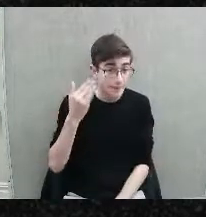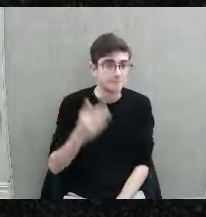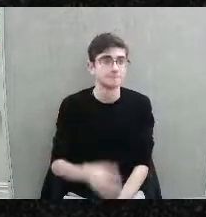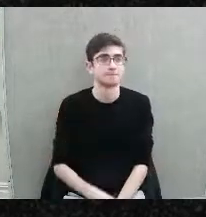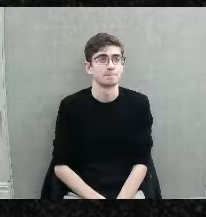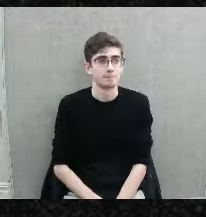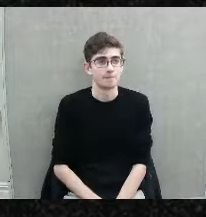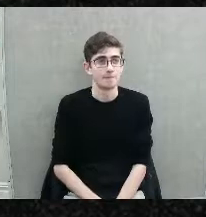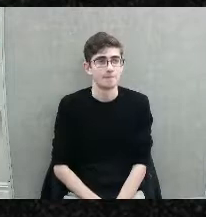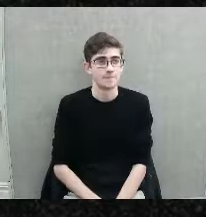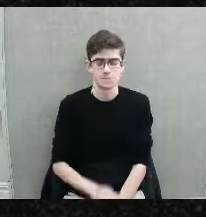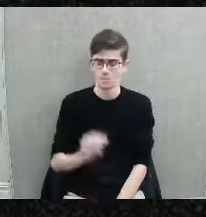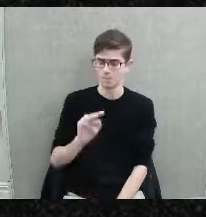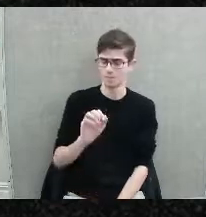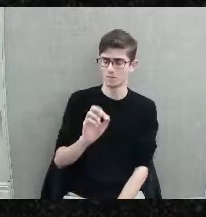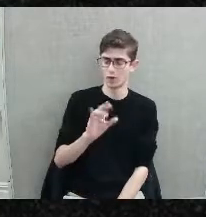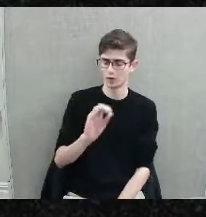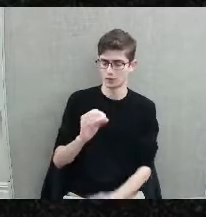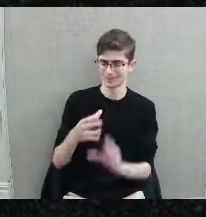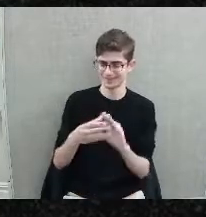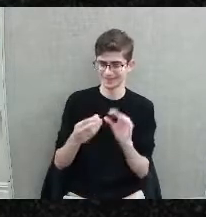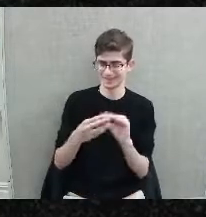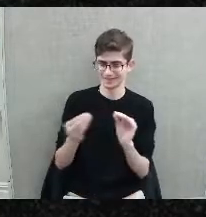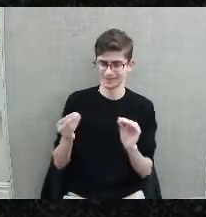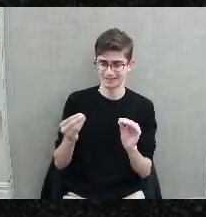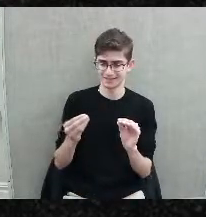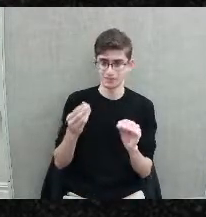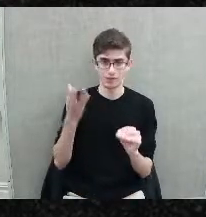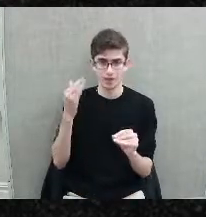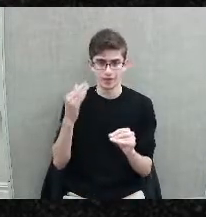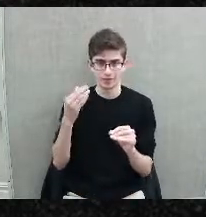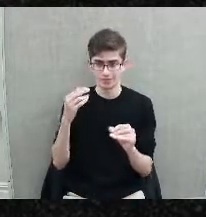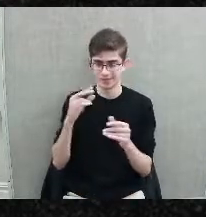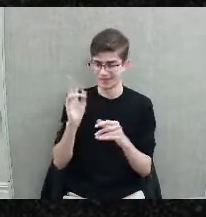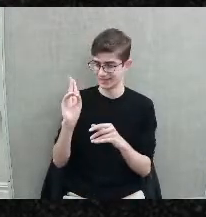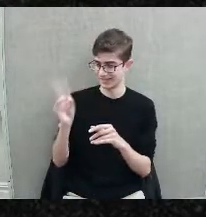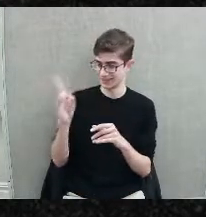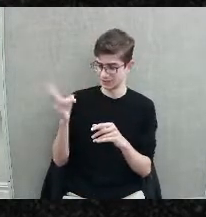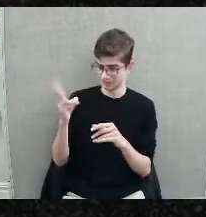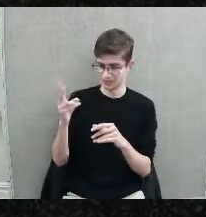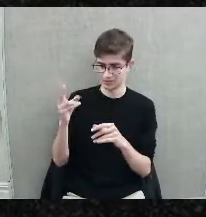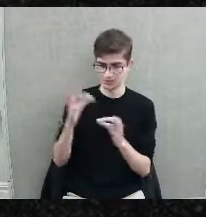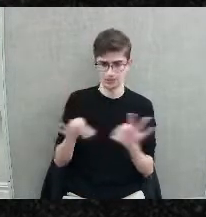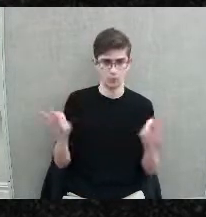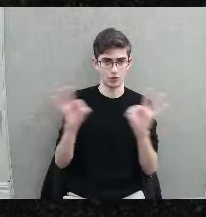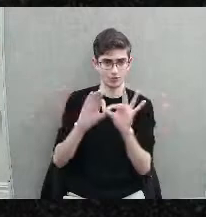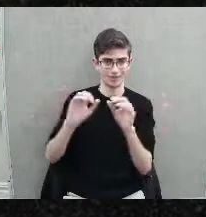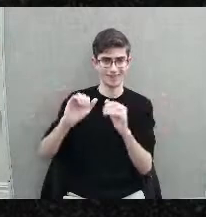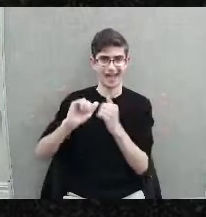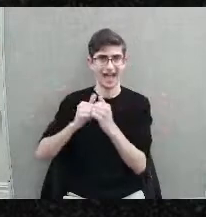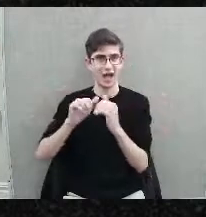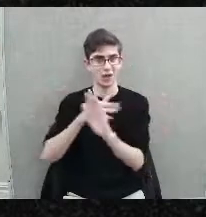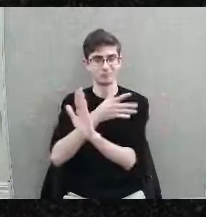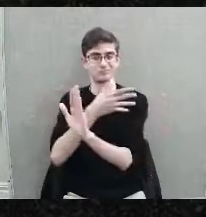for the reasons I think Mario touched upon, and I think because the genealogy is important in terms of how we got here, right? In terms